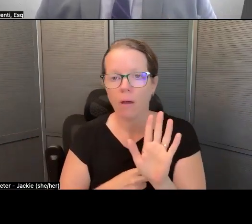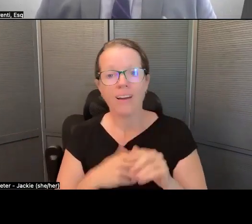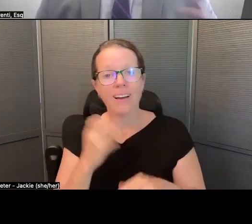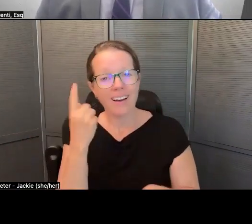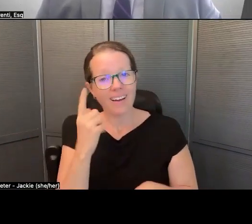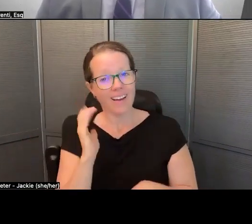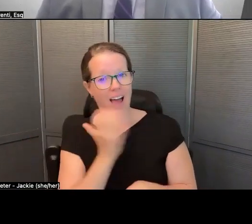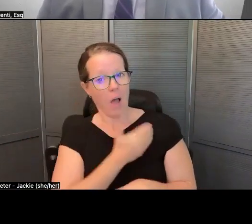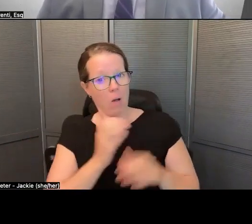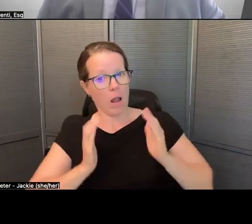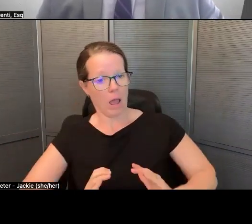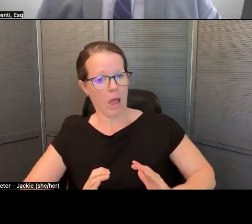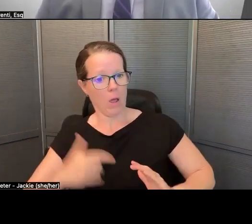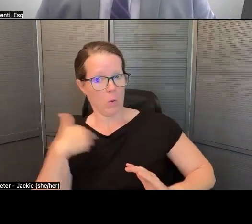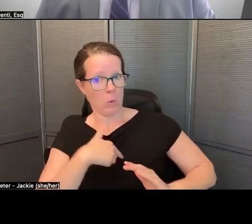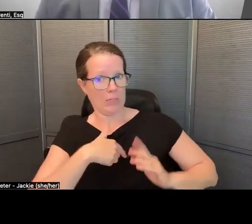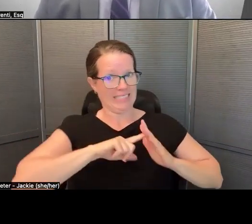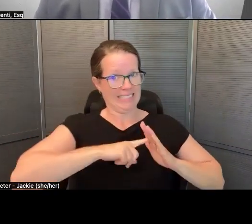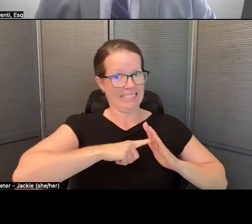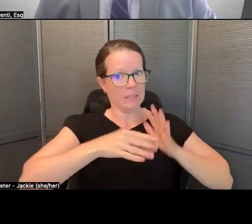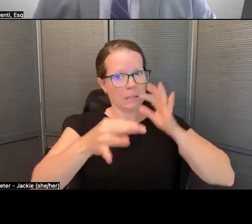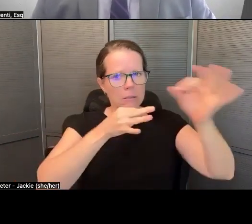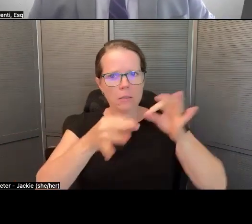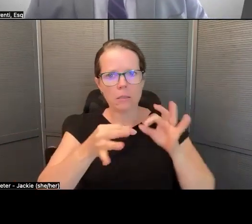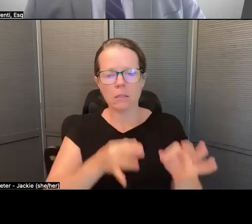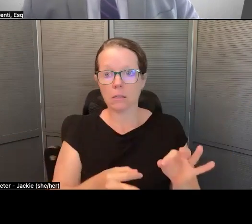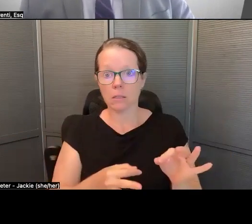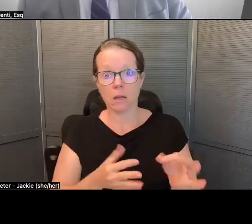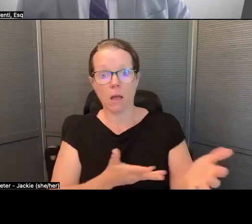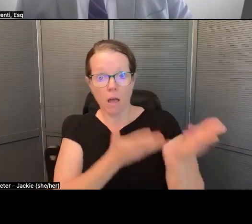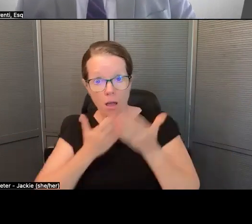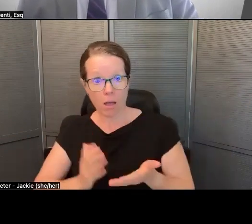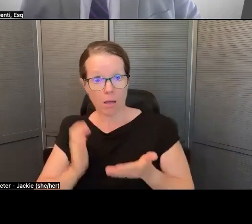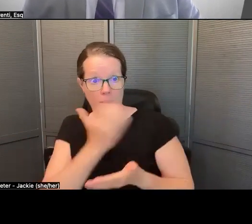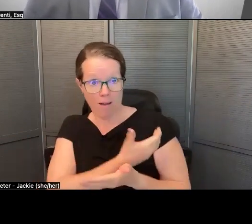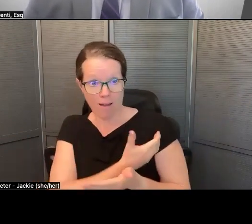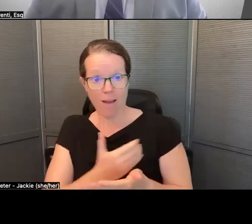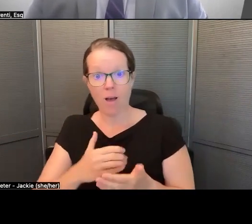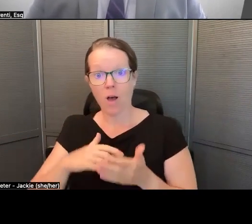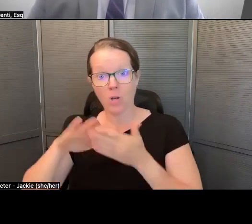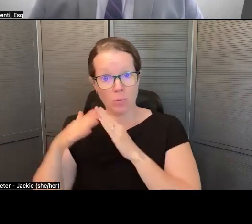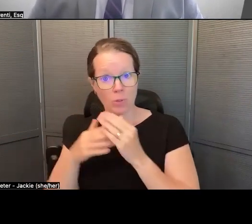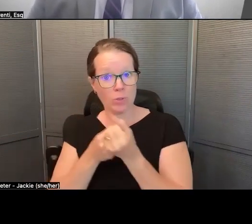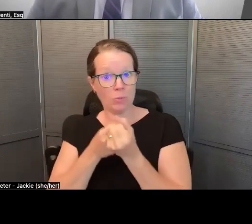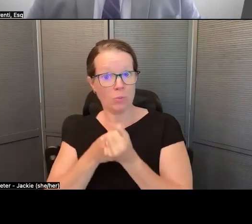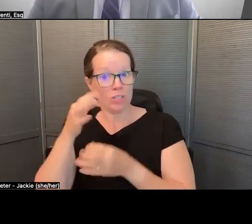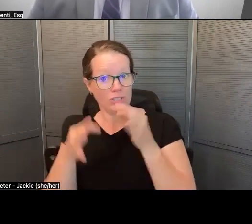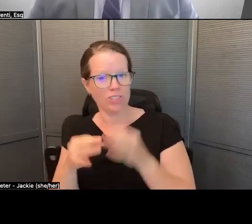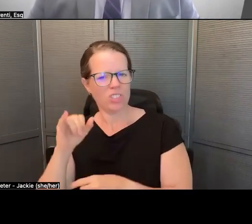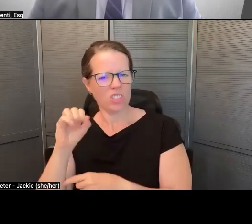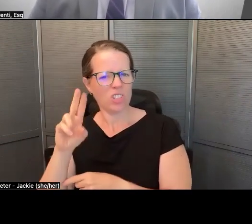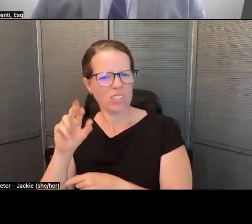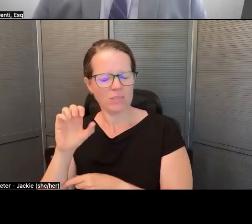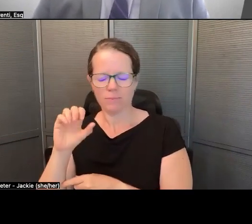to expect when they're working with us at the community justice support centers. Next slide.